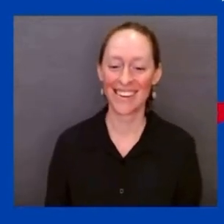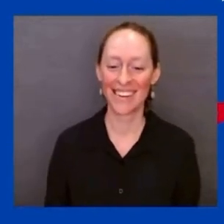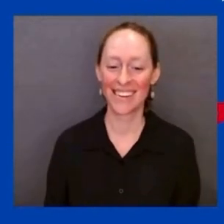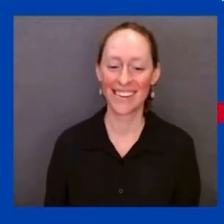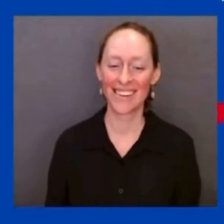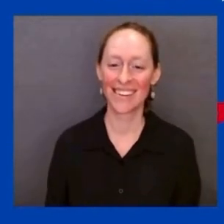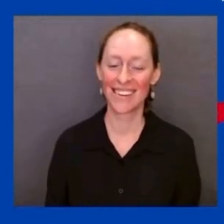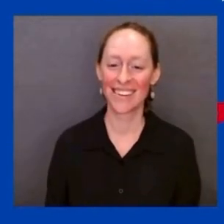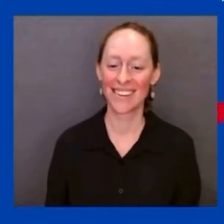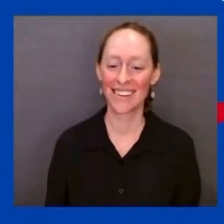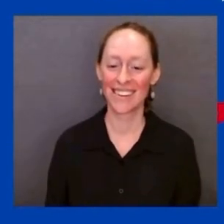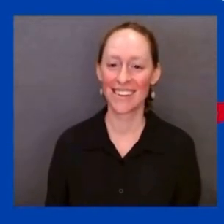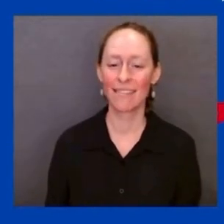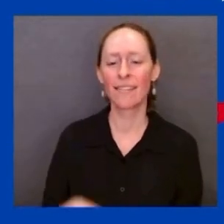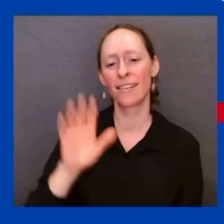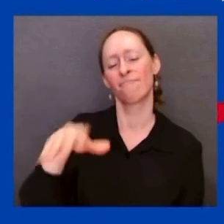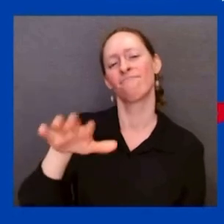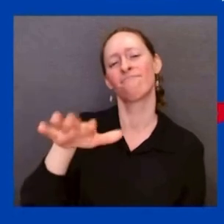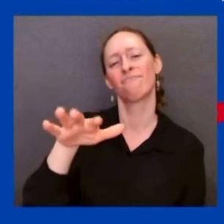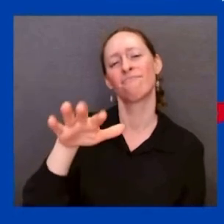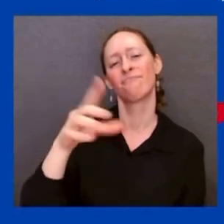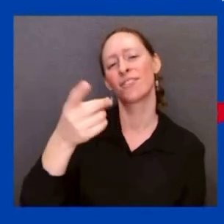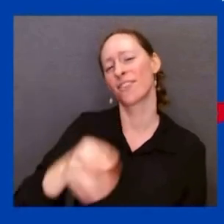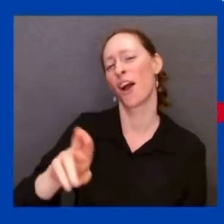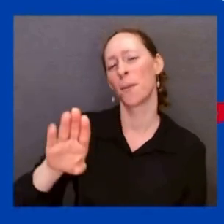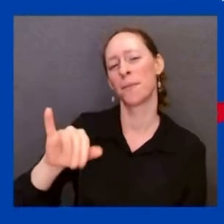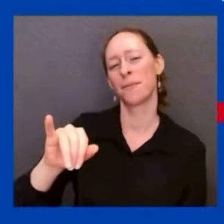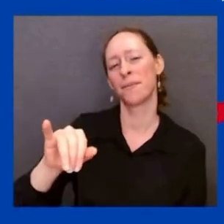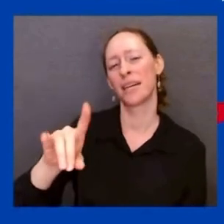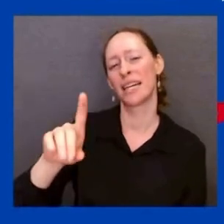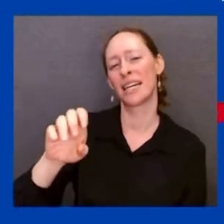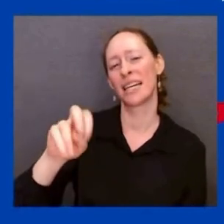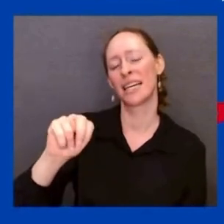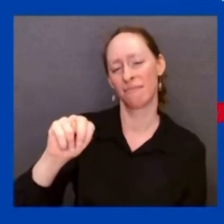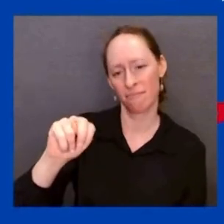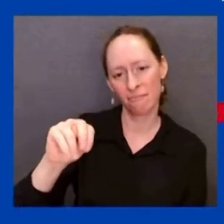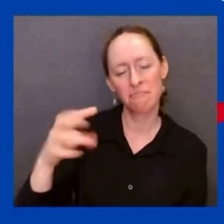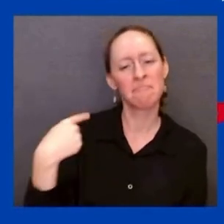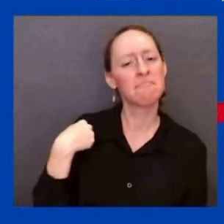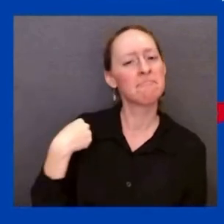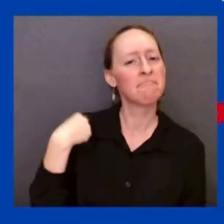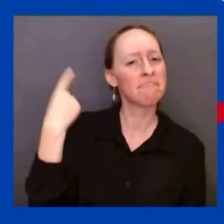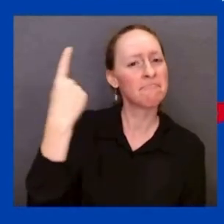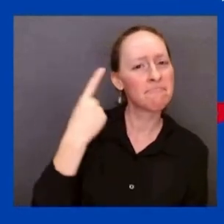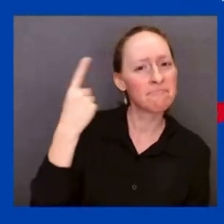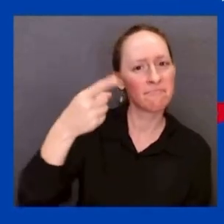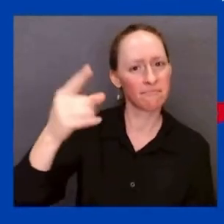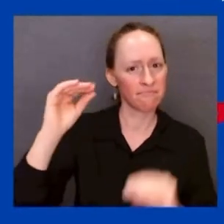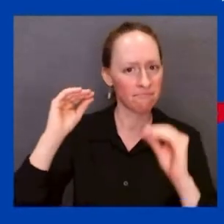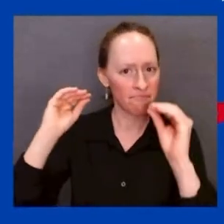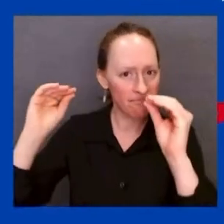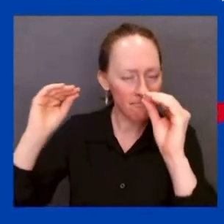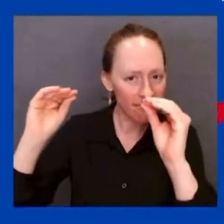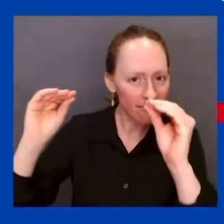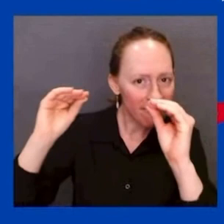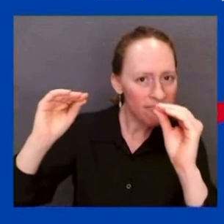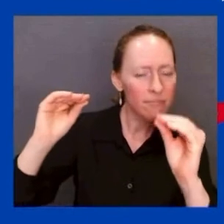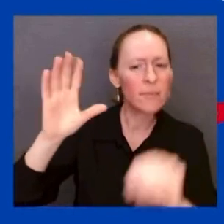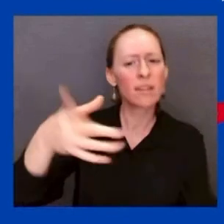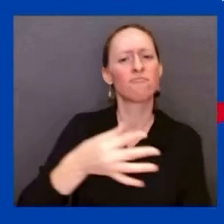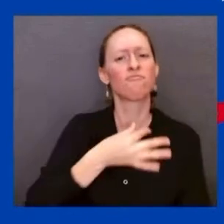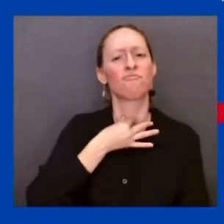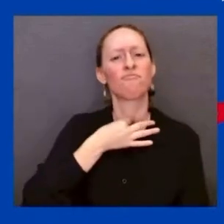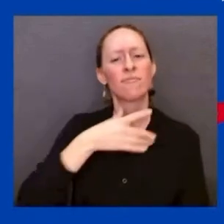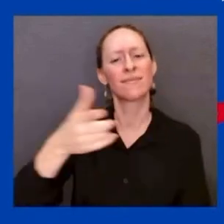you, as an educator, use your summer? Now, you don't really get, nobody gets a summer off,